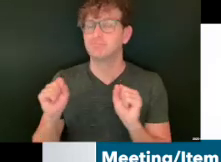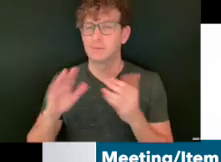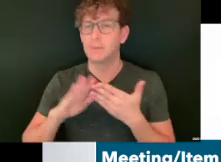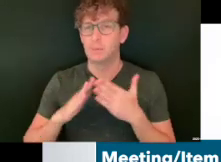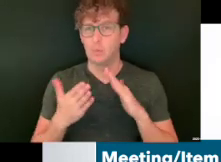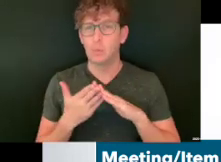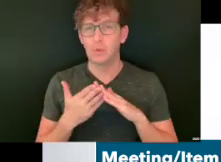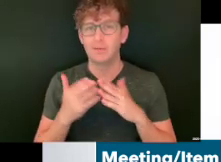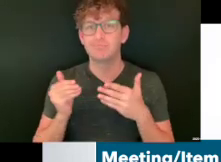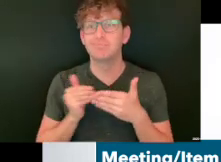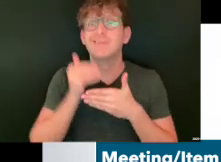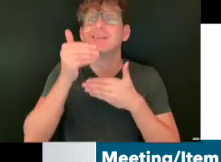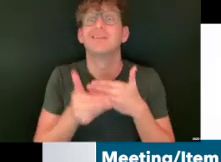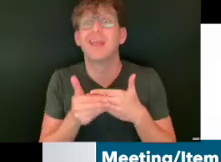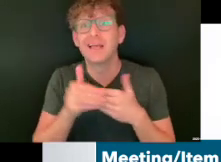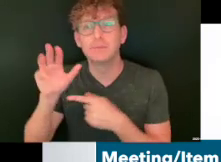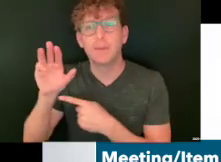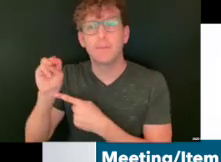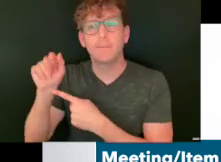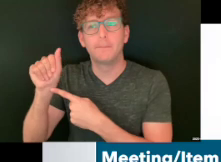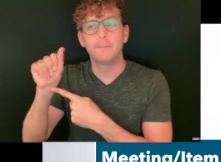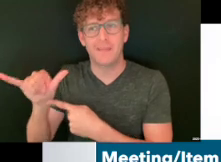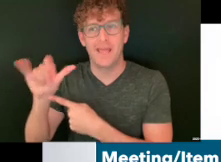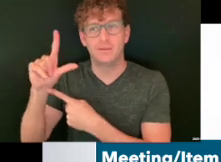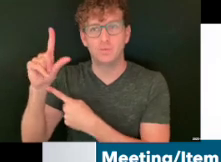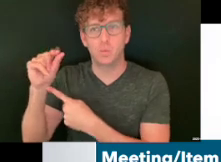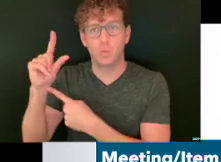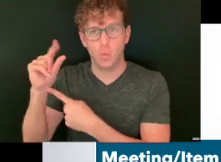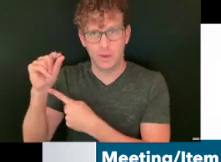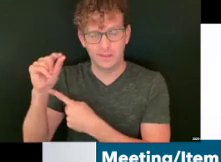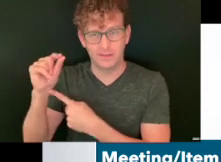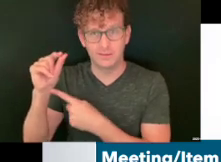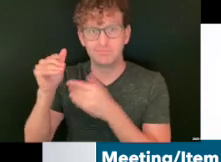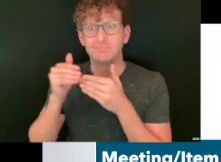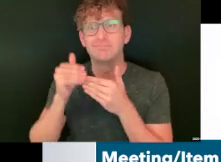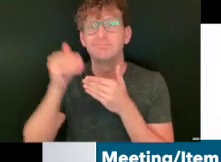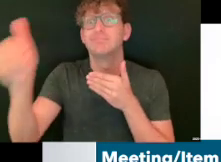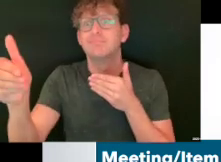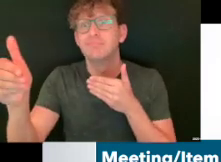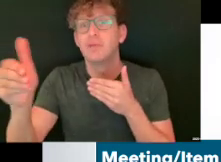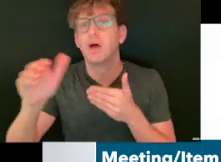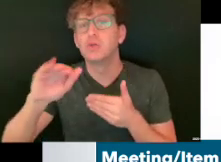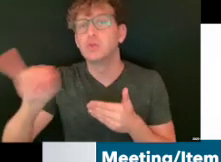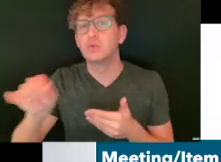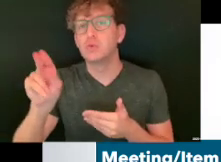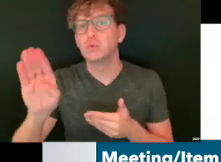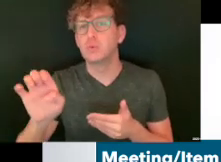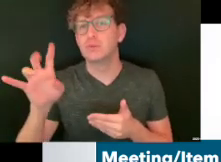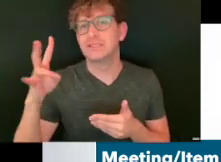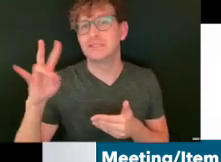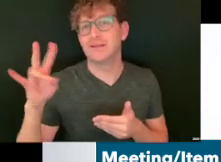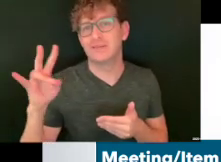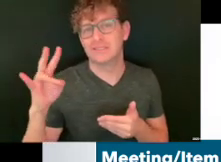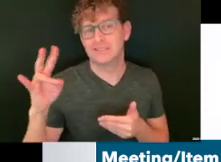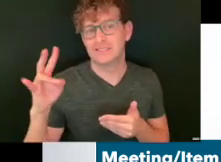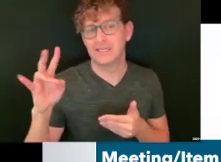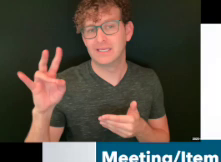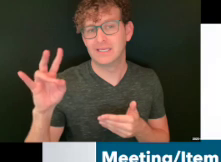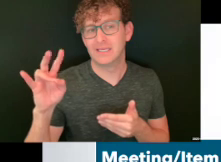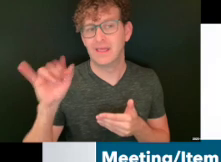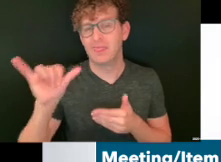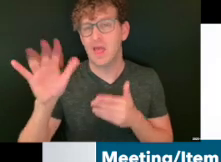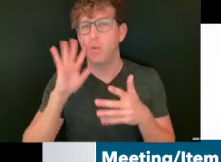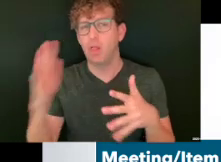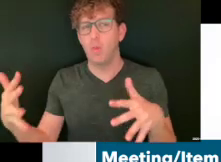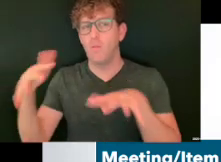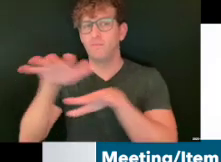date, and that will overlap at the same date that the kickoff workshop is being held. And then the next one to keep in mind for the summer will be